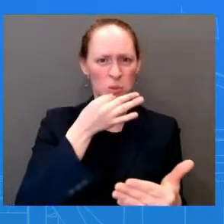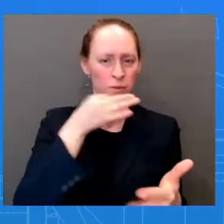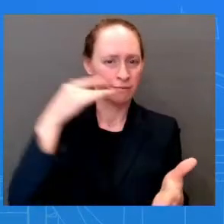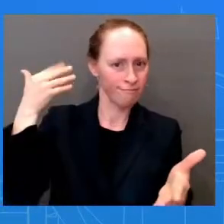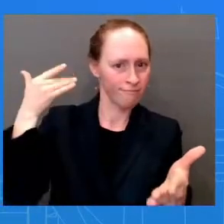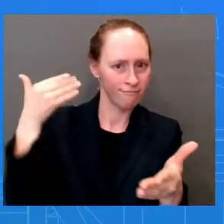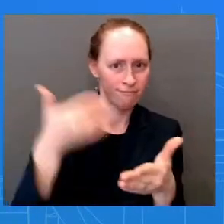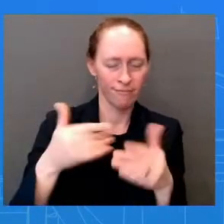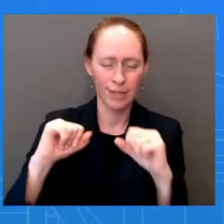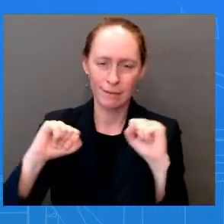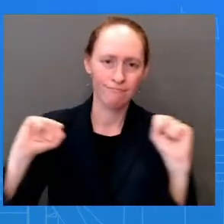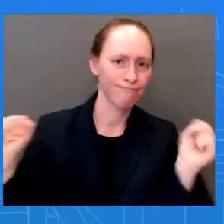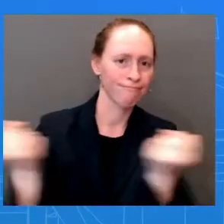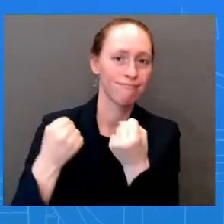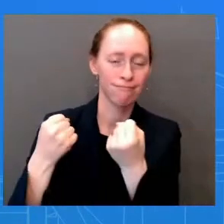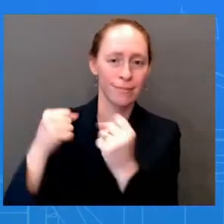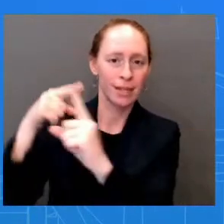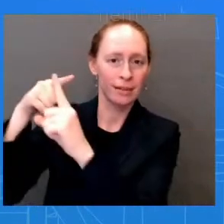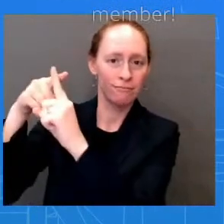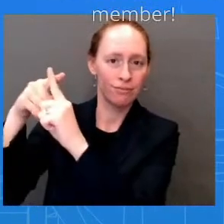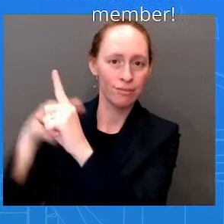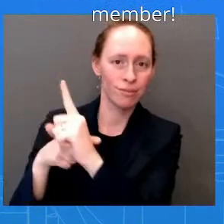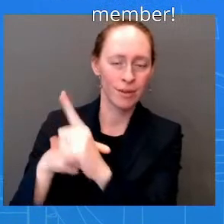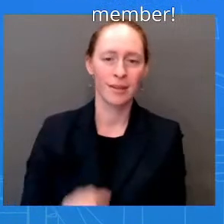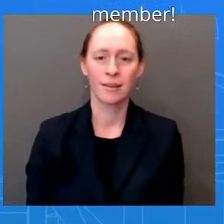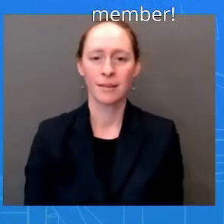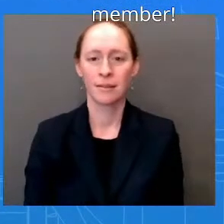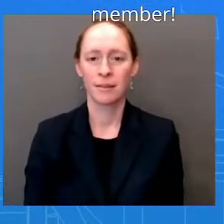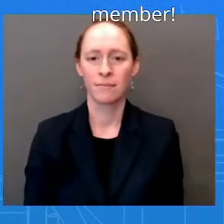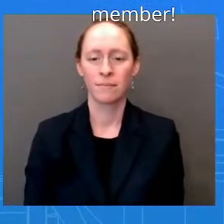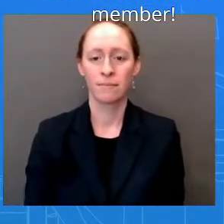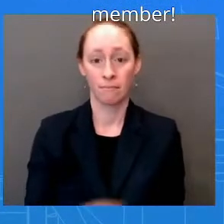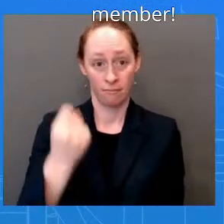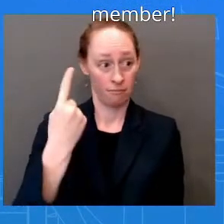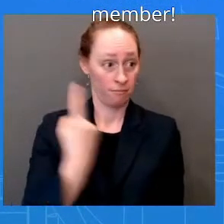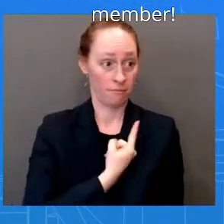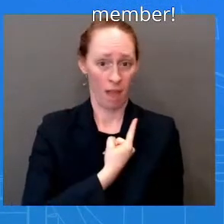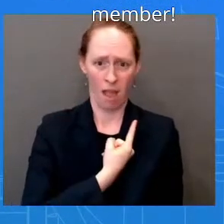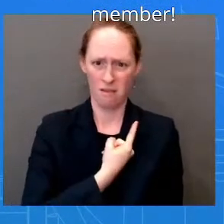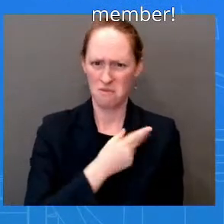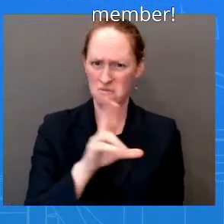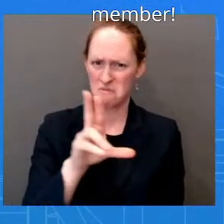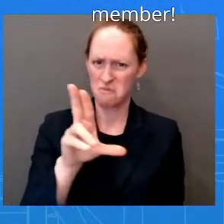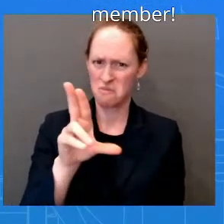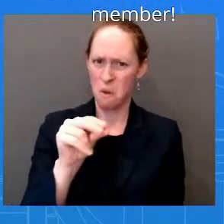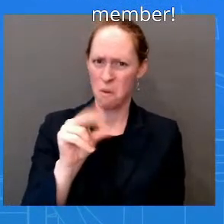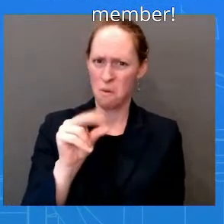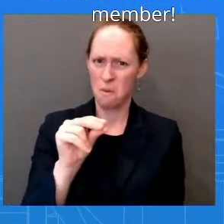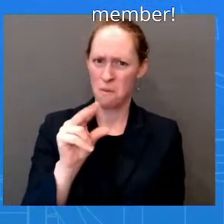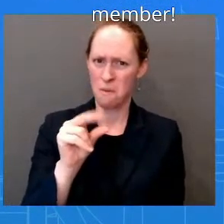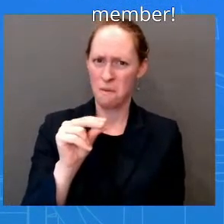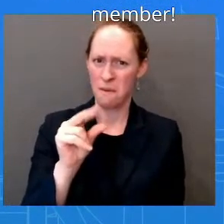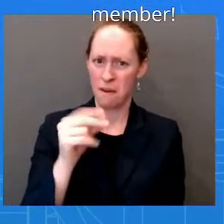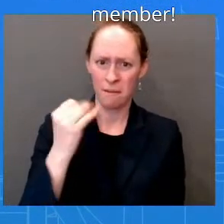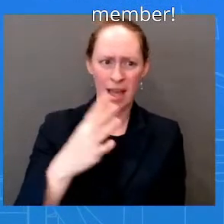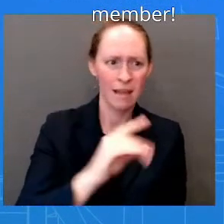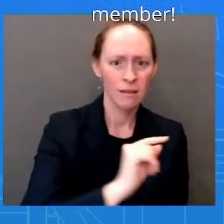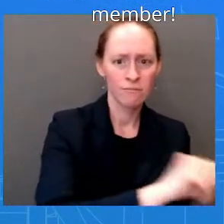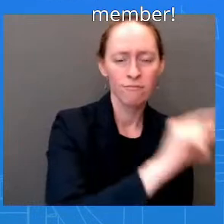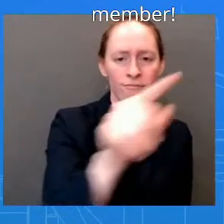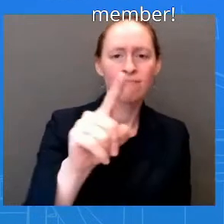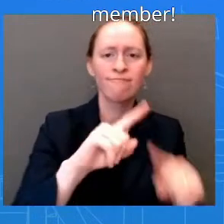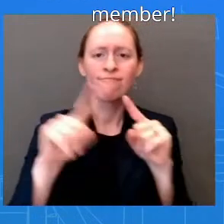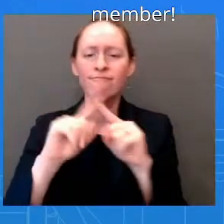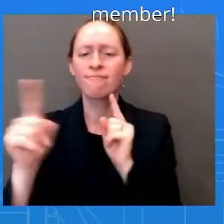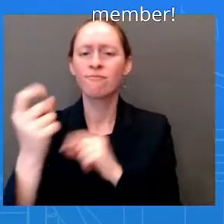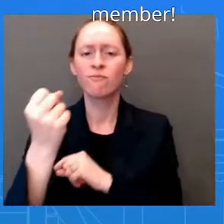effort. Just yesterday, 12 of America's leading medical and clinical societies, I'm talking about the AMA, I'm talking about American College